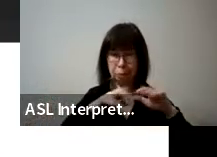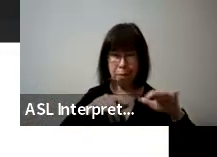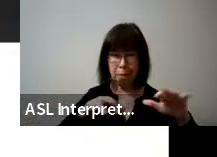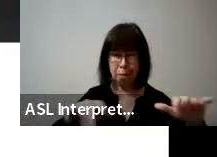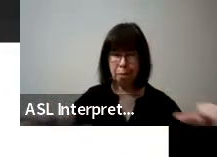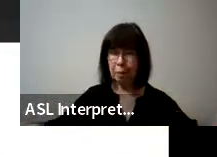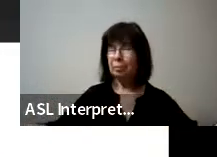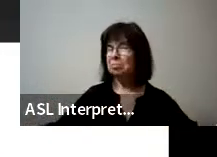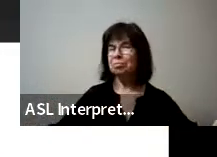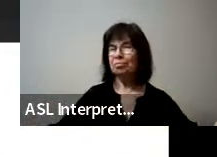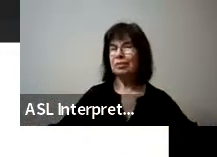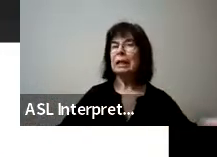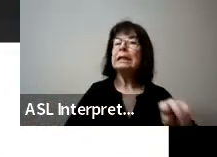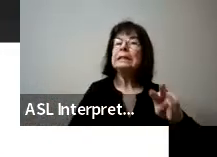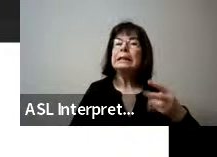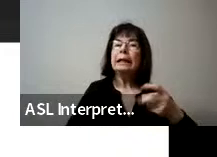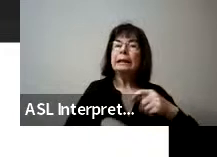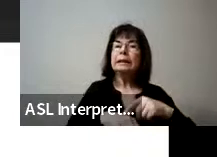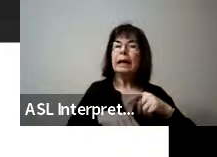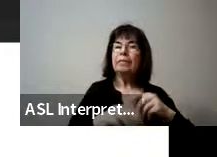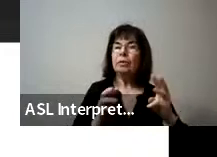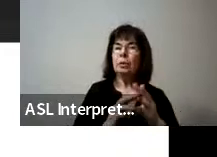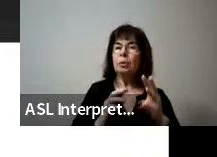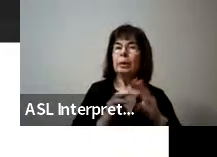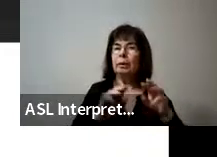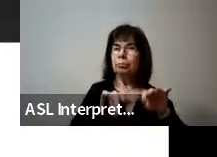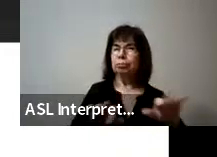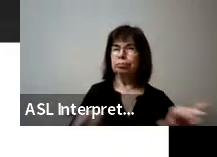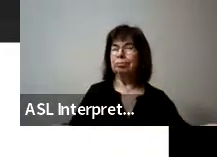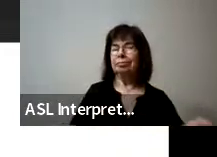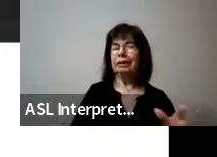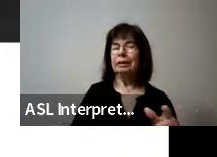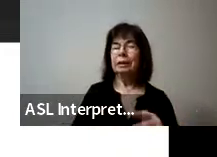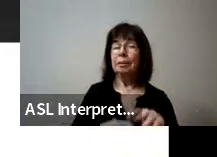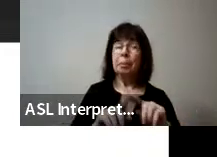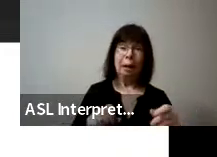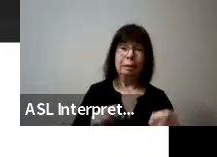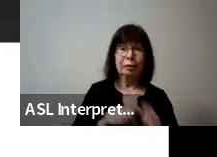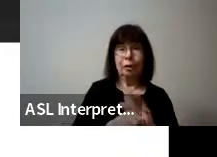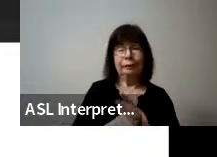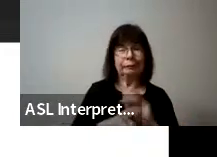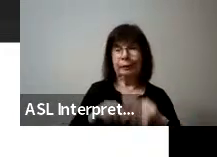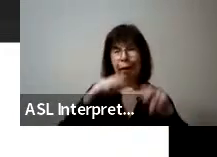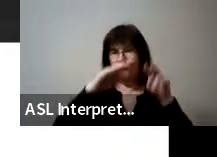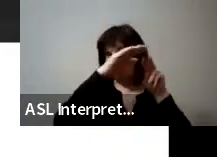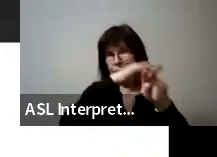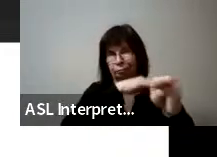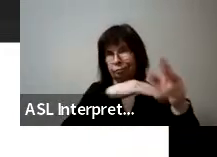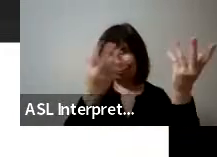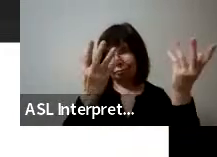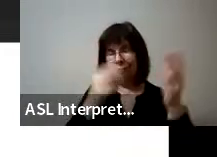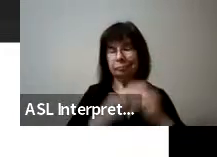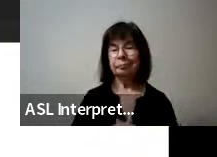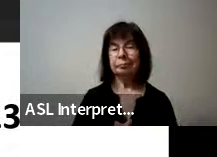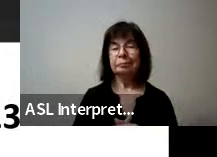this. But it's COVID. I try not to predict the future. Next slide.